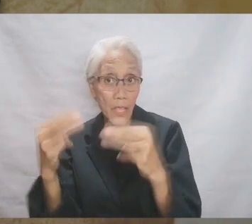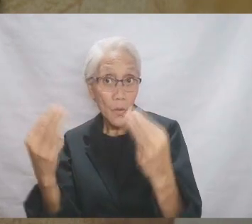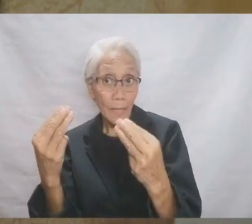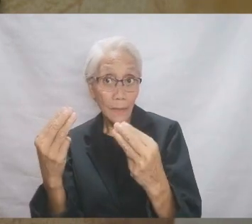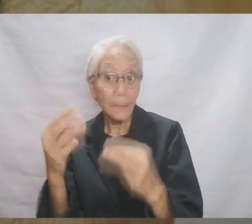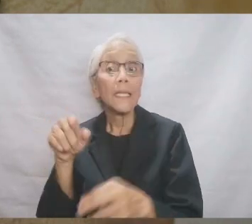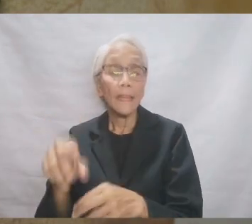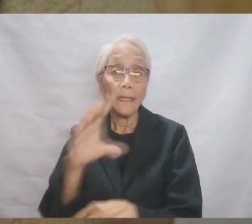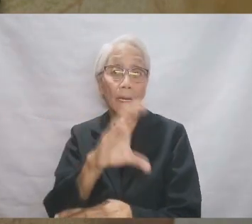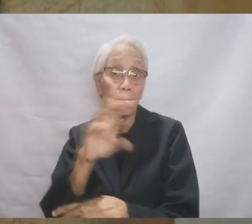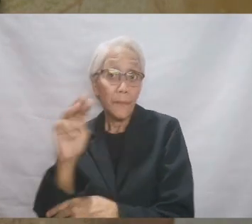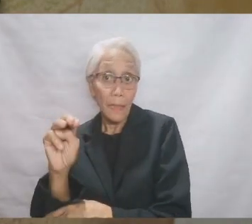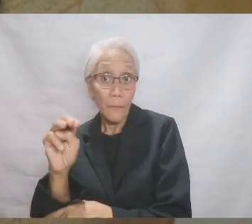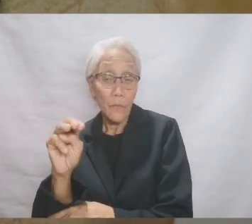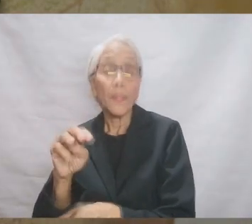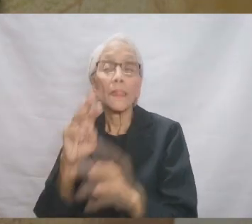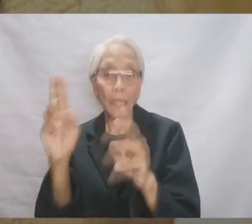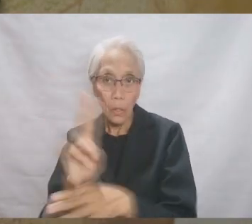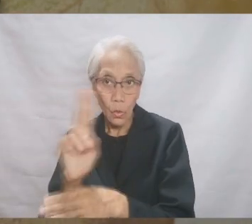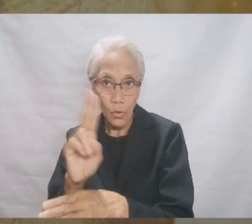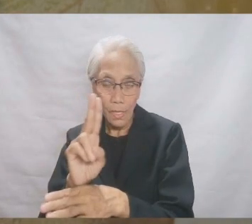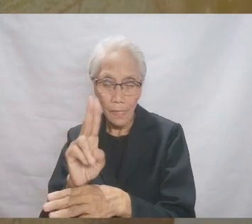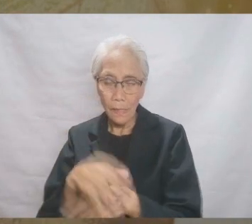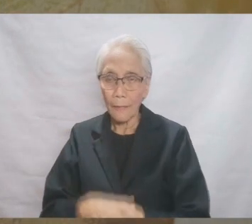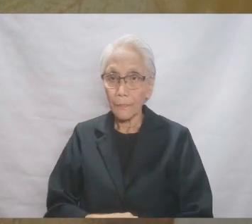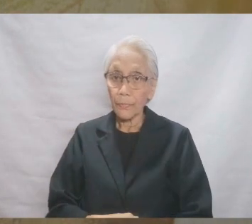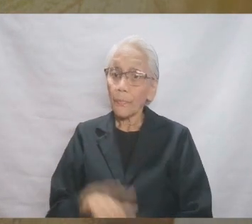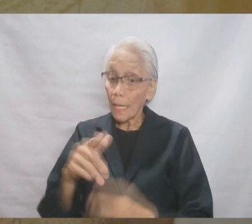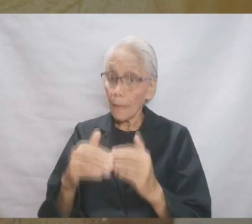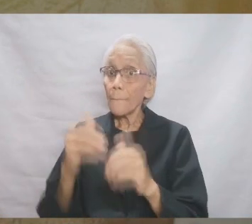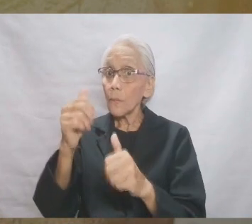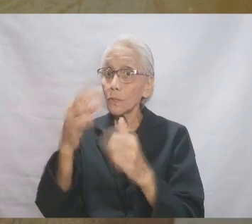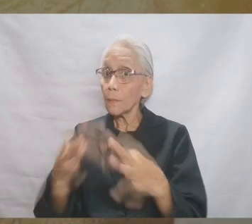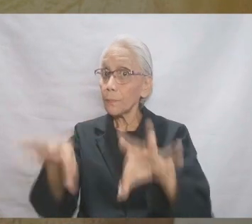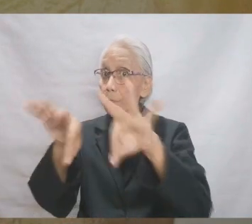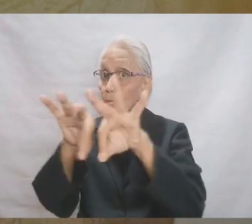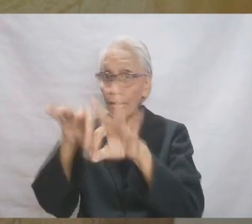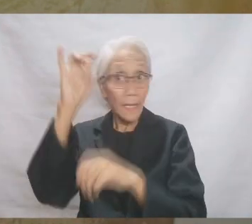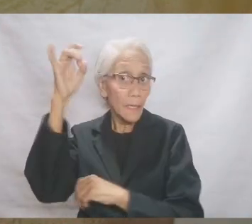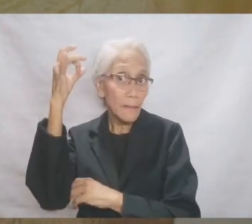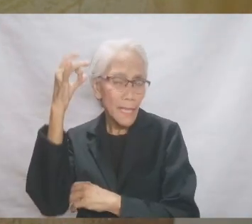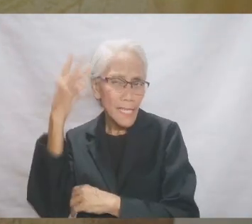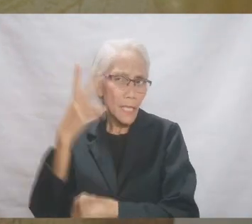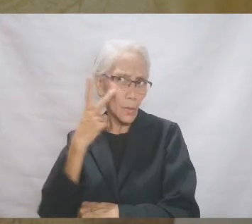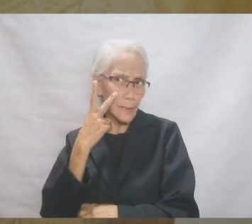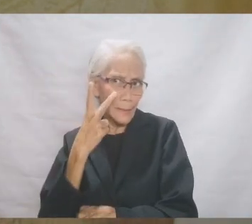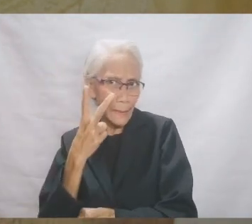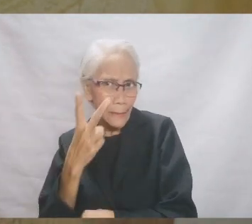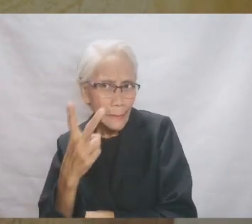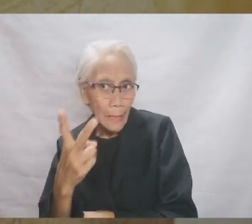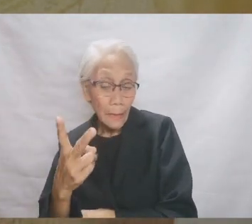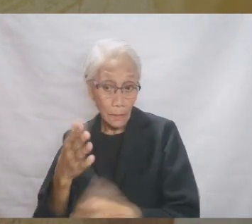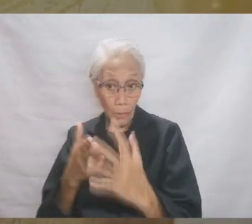mga manuals na ginagamit ng mga charismatic movements. Mga kapatid, the most important grace that will see